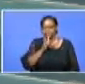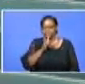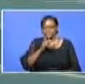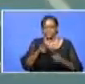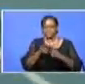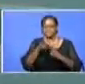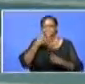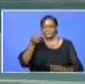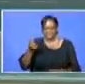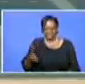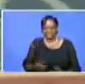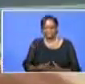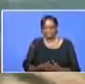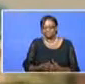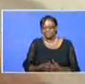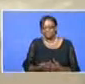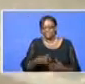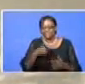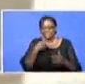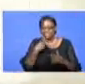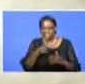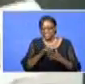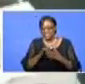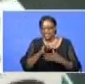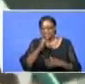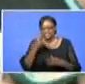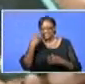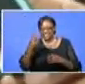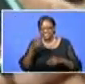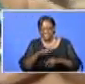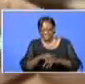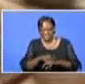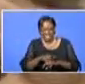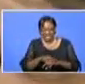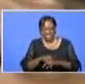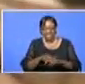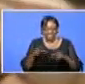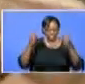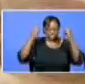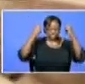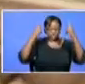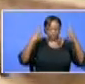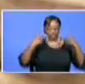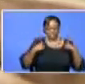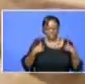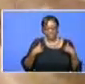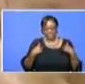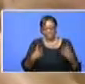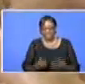seconds. I didn't really get to see the time, so this is a shocker for me.